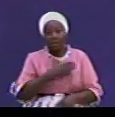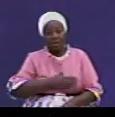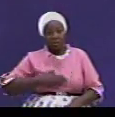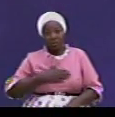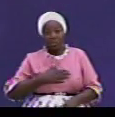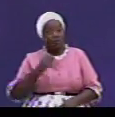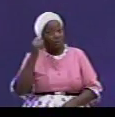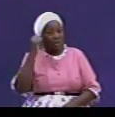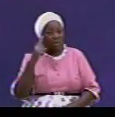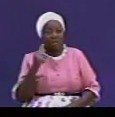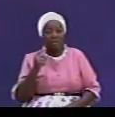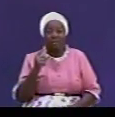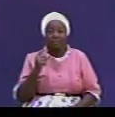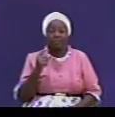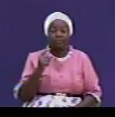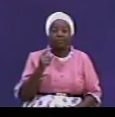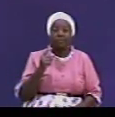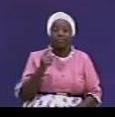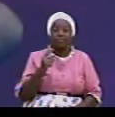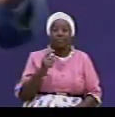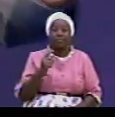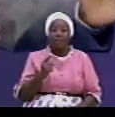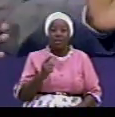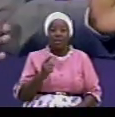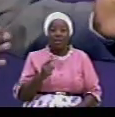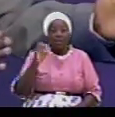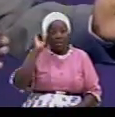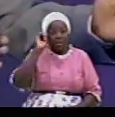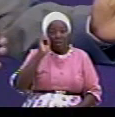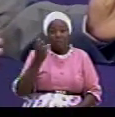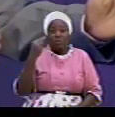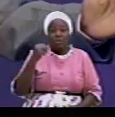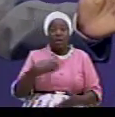understand, he was before the cross,